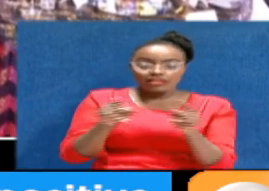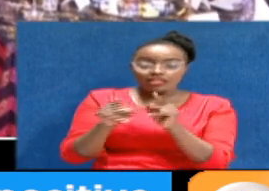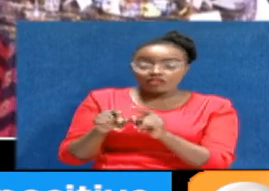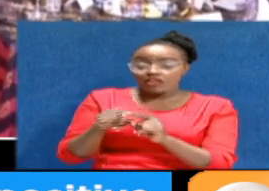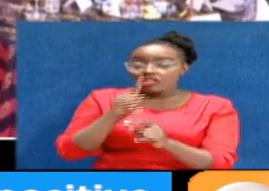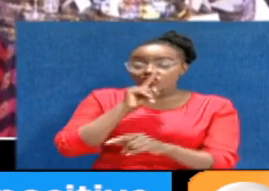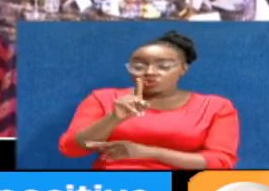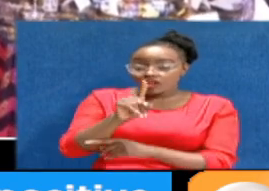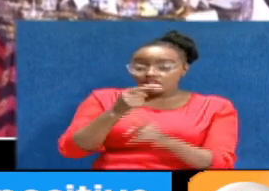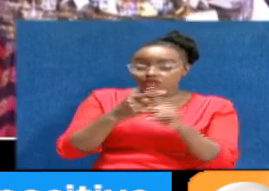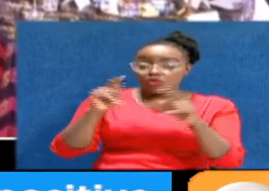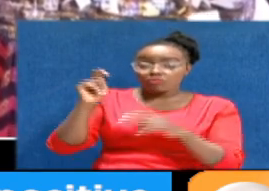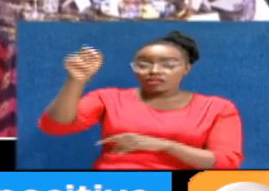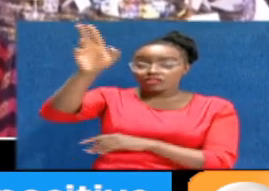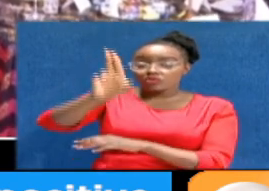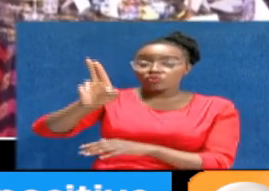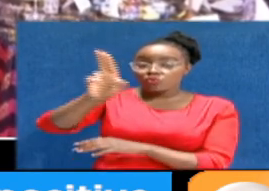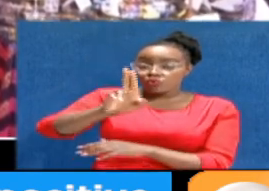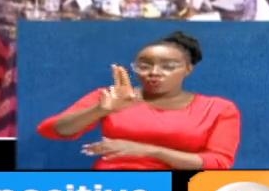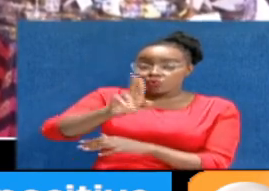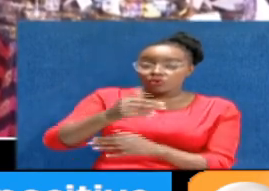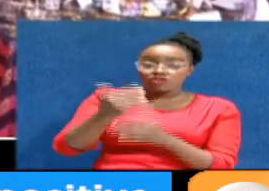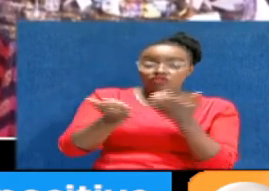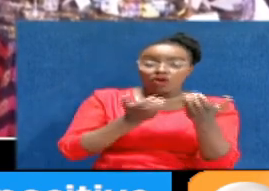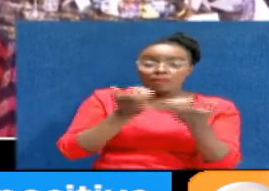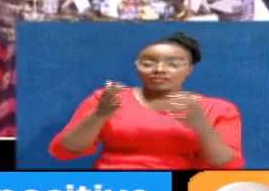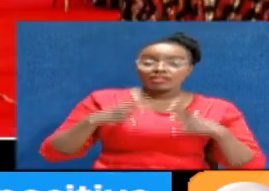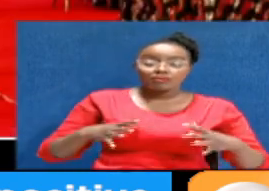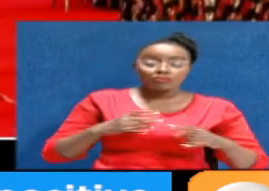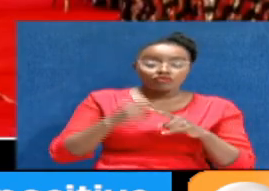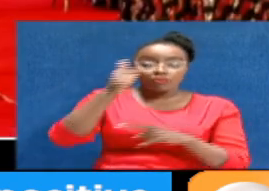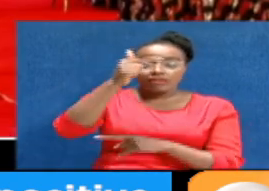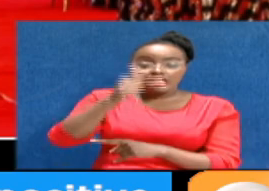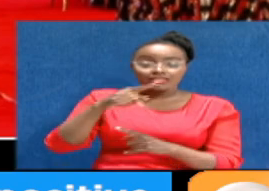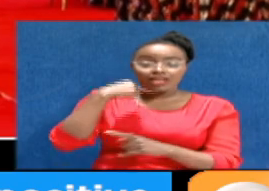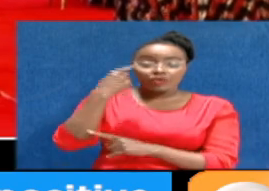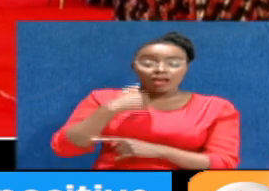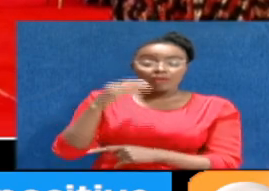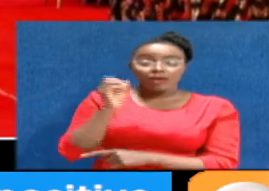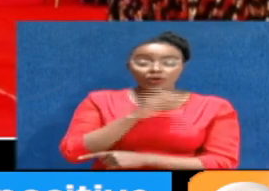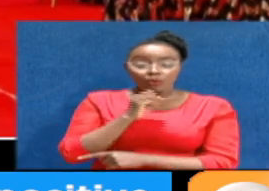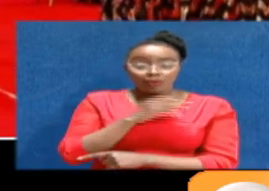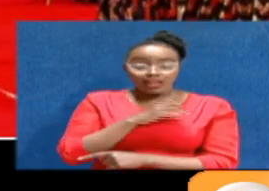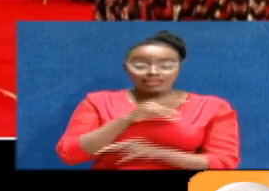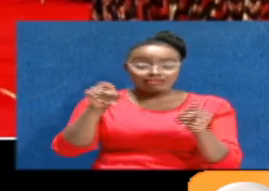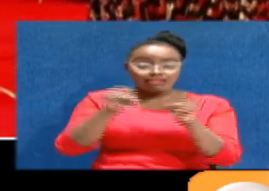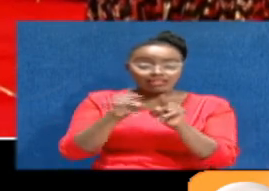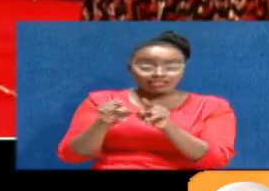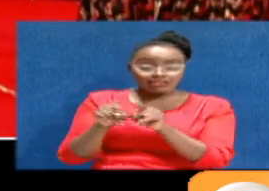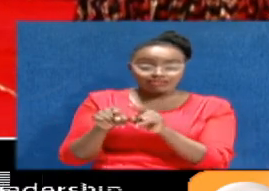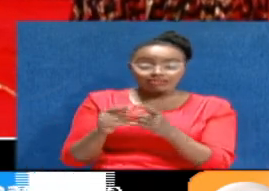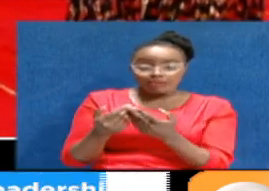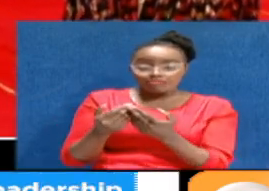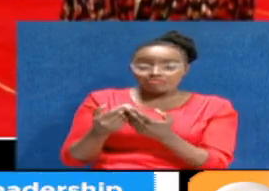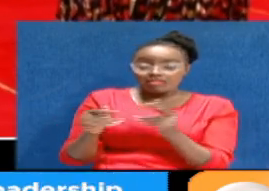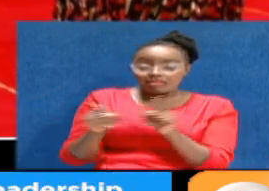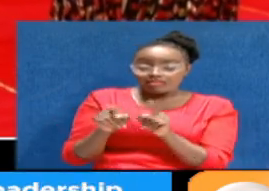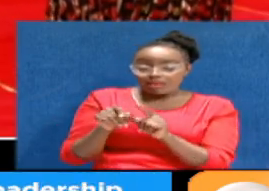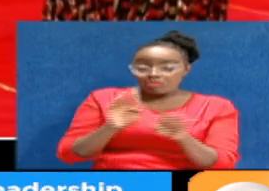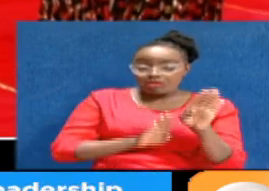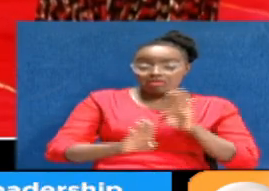similar assurance from President Uhuru Kenyatta for businessmen from Tanzania who have been complaining of similar treatment from the government of